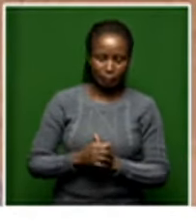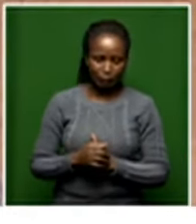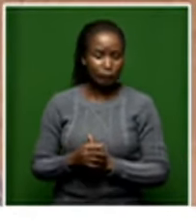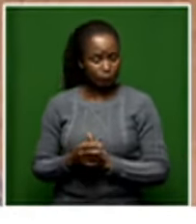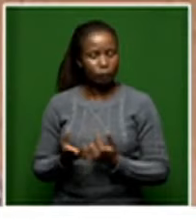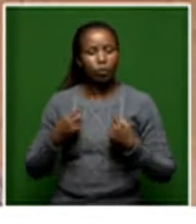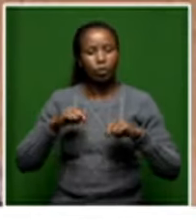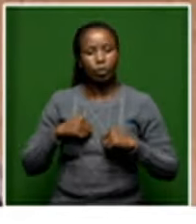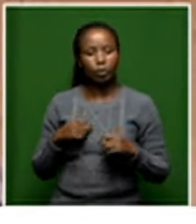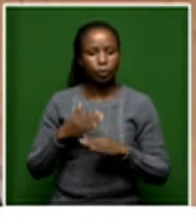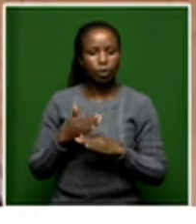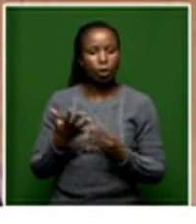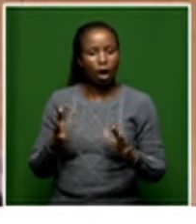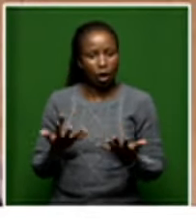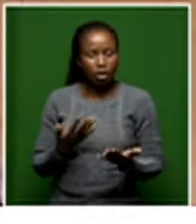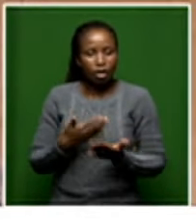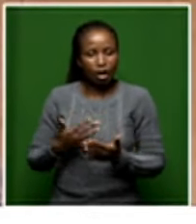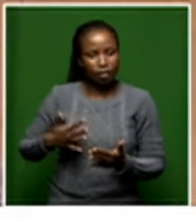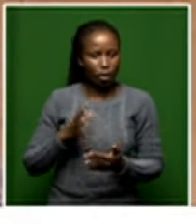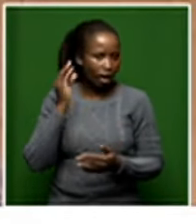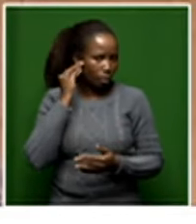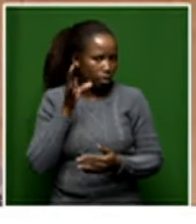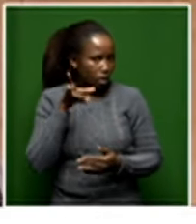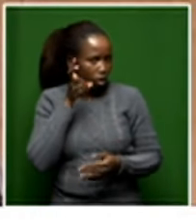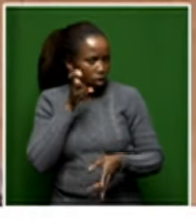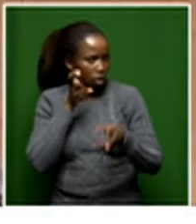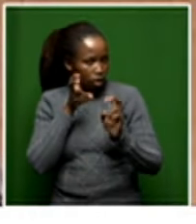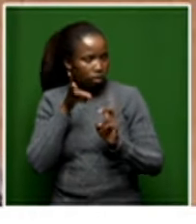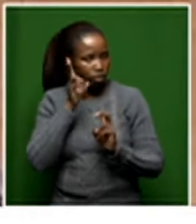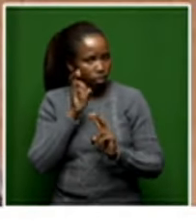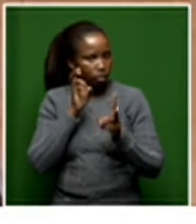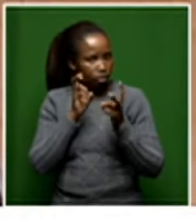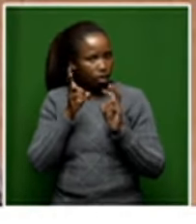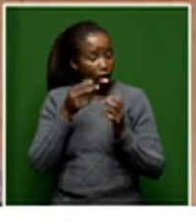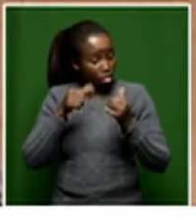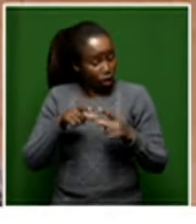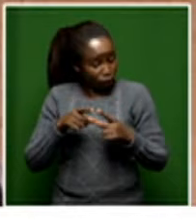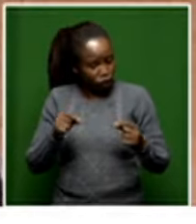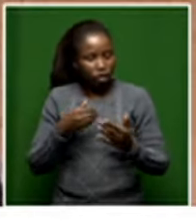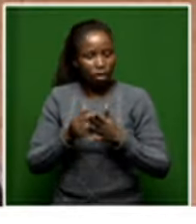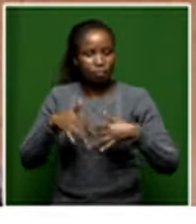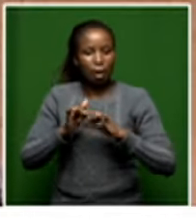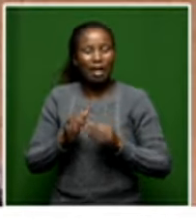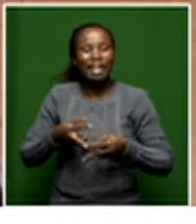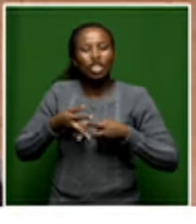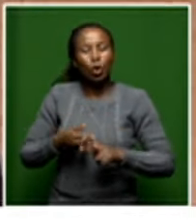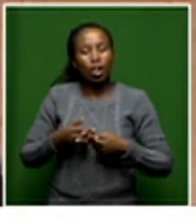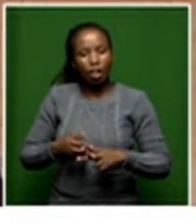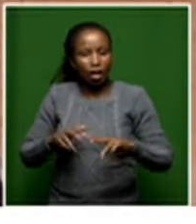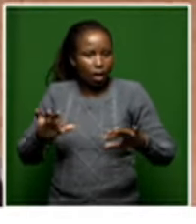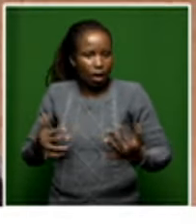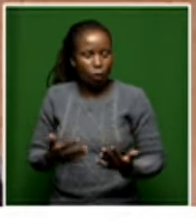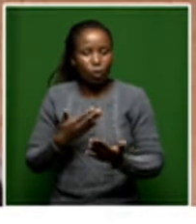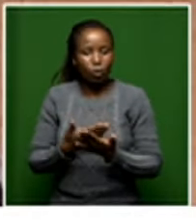what we gain from the information and content and data that we get from this is to be able to then create tools, usable tools